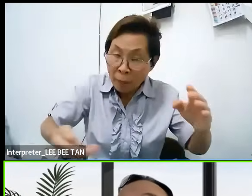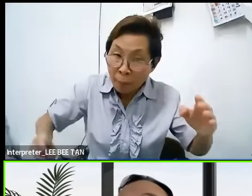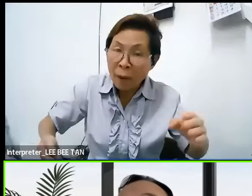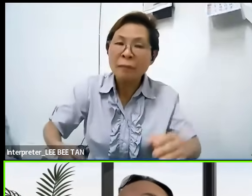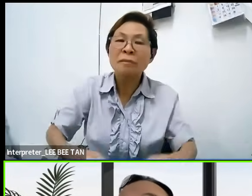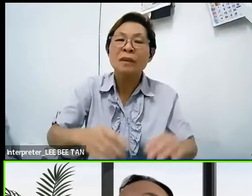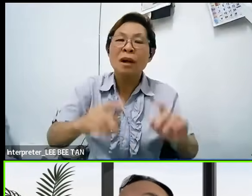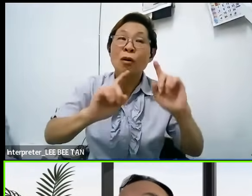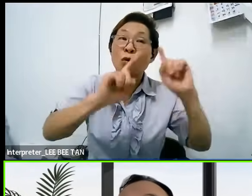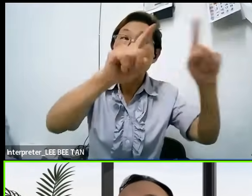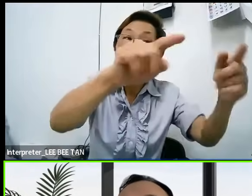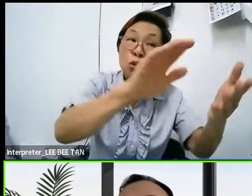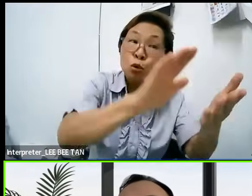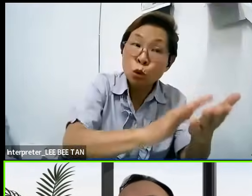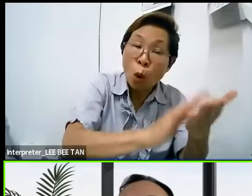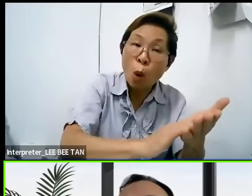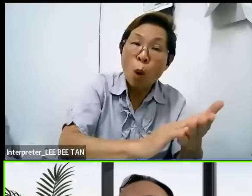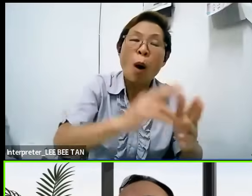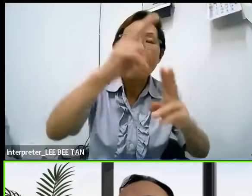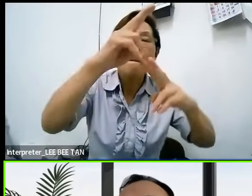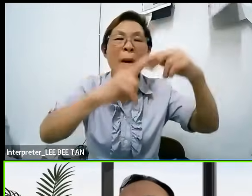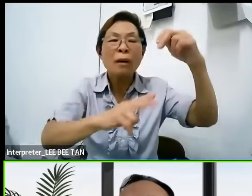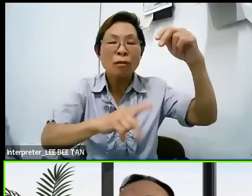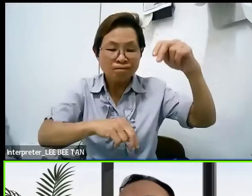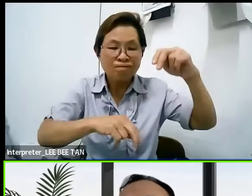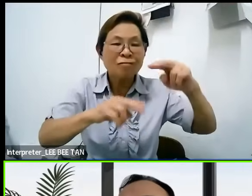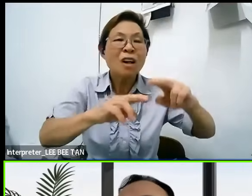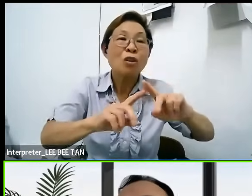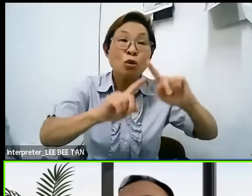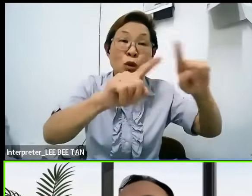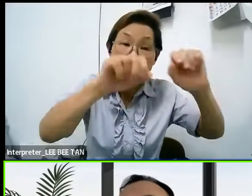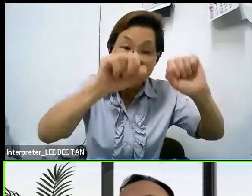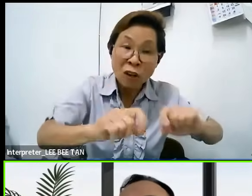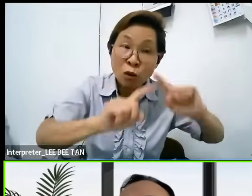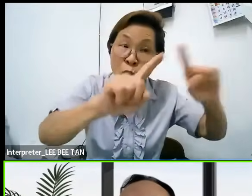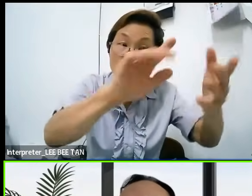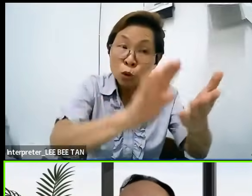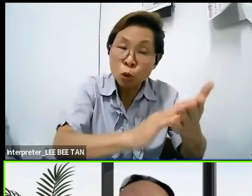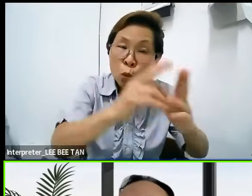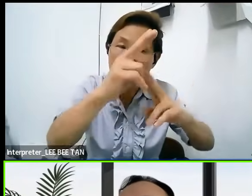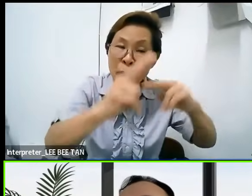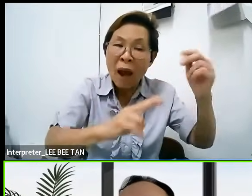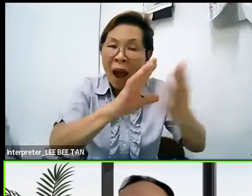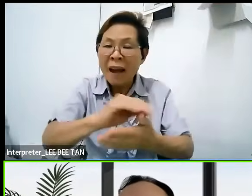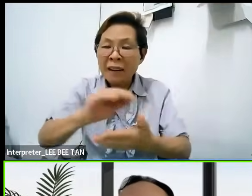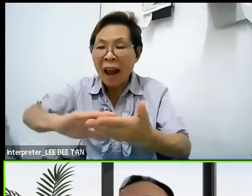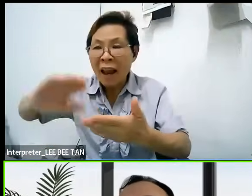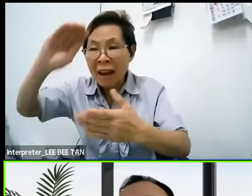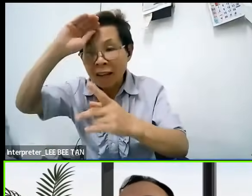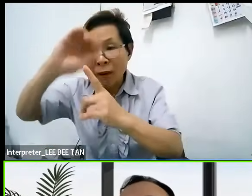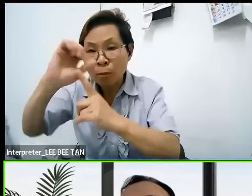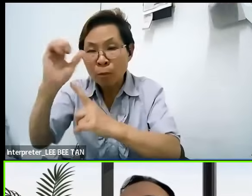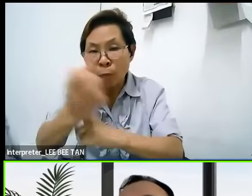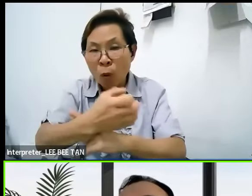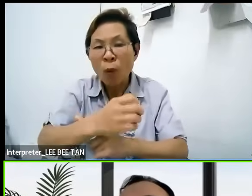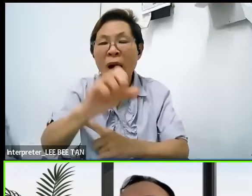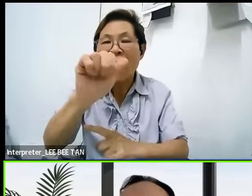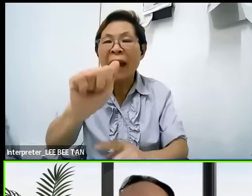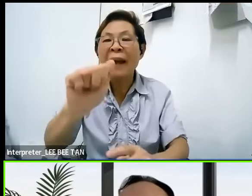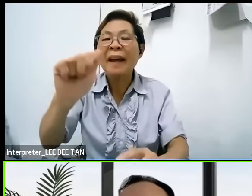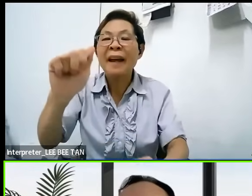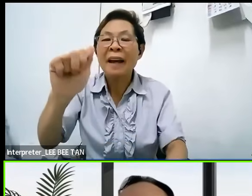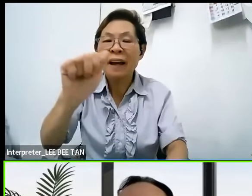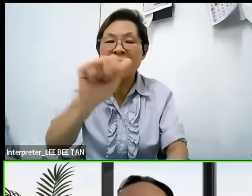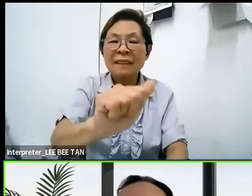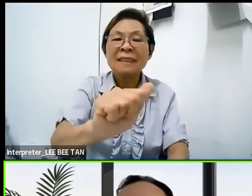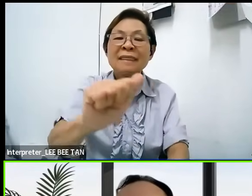school building or access to you know, learning environment. So AT is the first domain that I want to